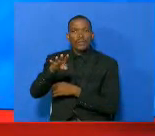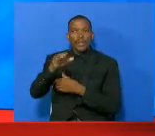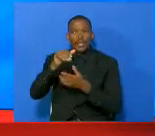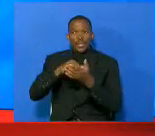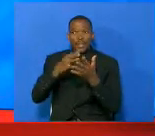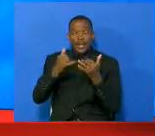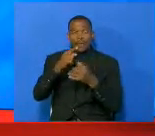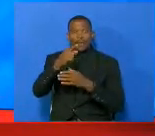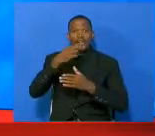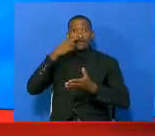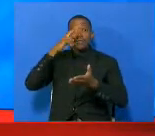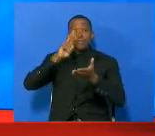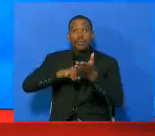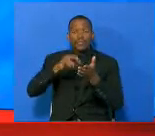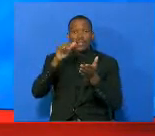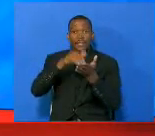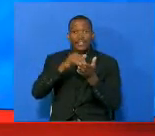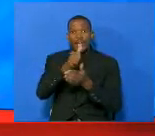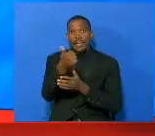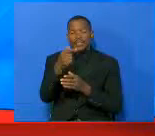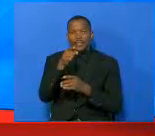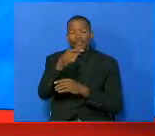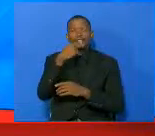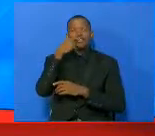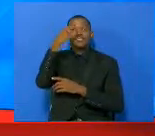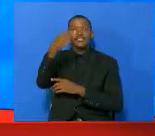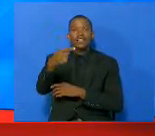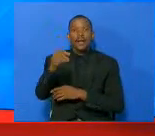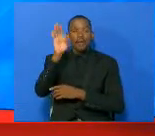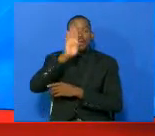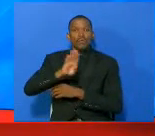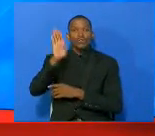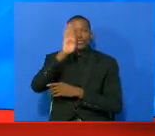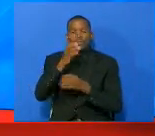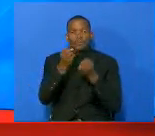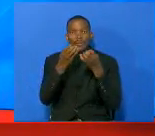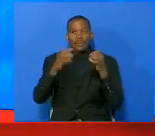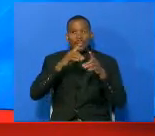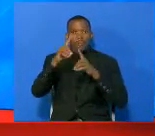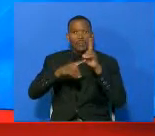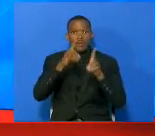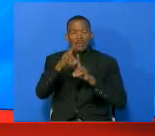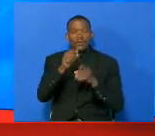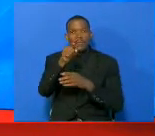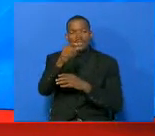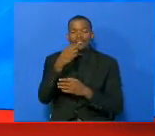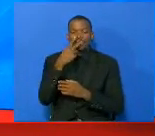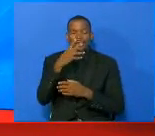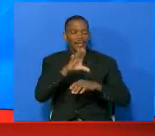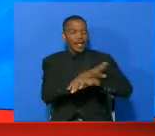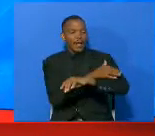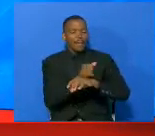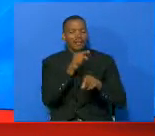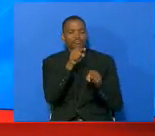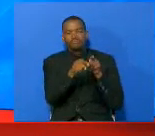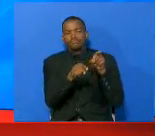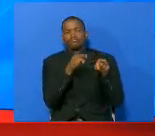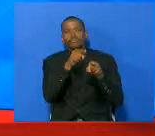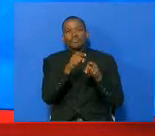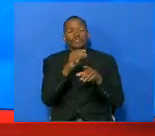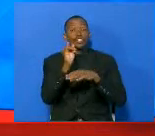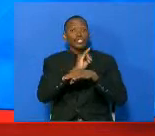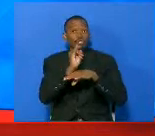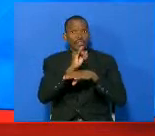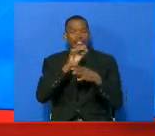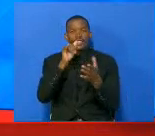Motsana wetso pego e nngwe ke ye mme yone ya re Batswana ka bontsi ba tsweletse ka go supa ka monwana dikhamphane dingwe tsa di-insurance tse